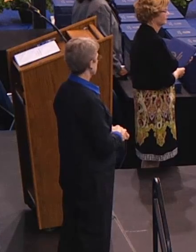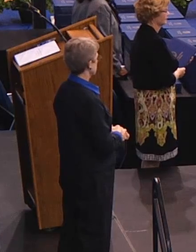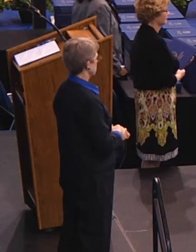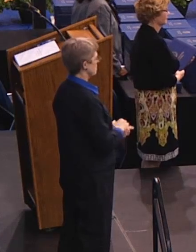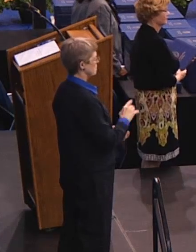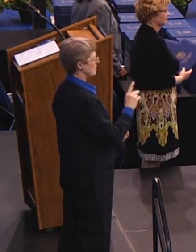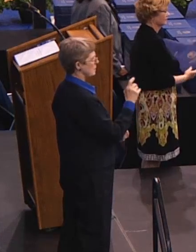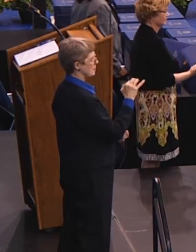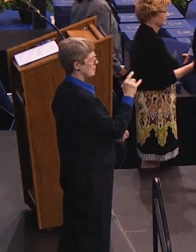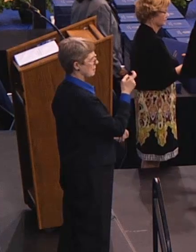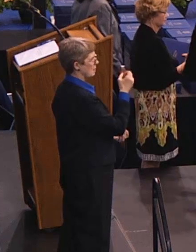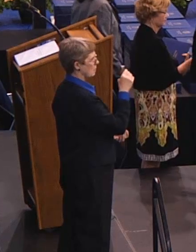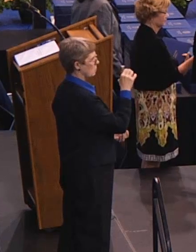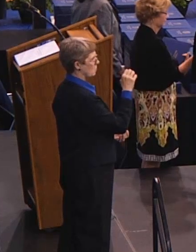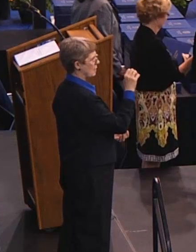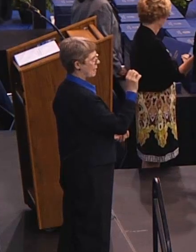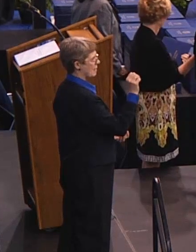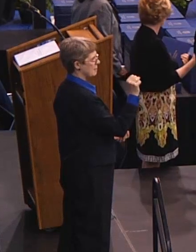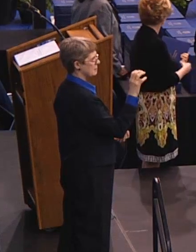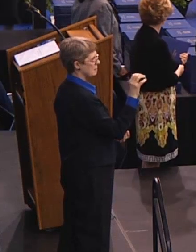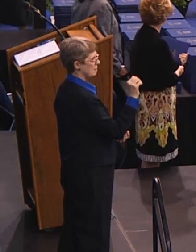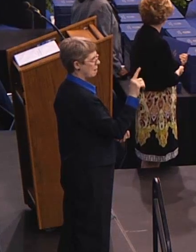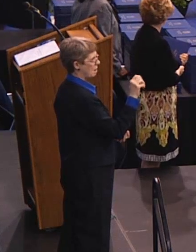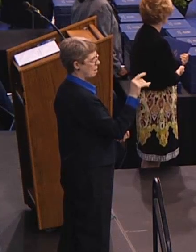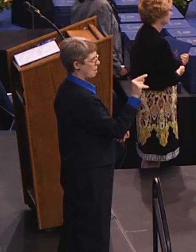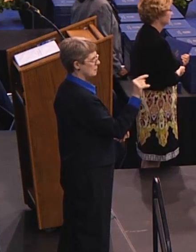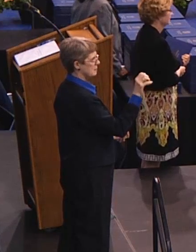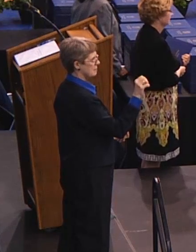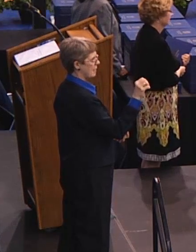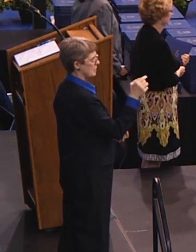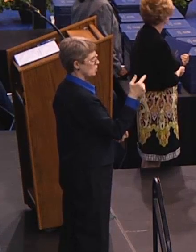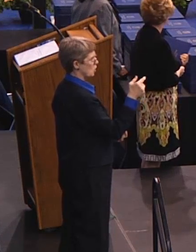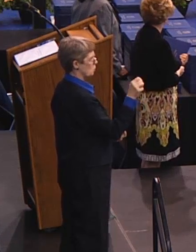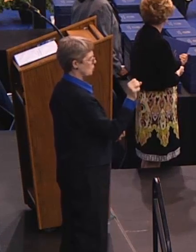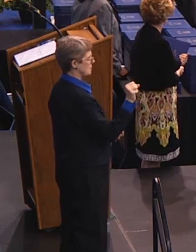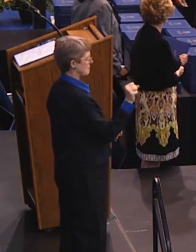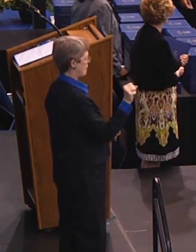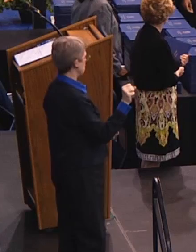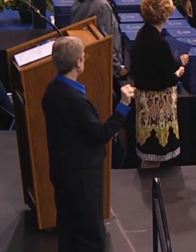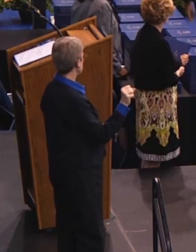Catherine Okoy Escalante, General Studies.